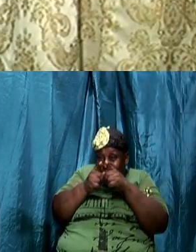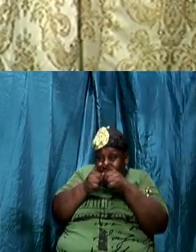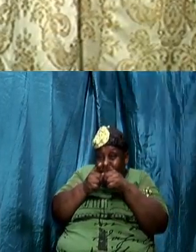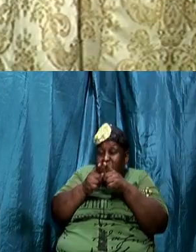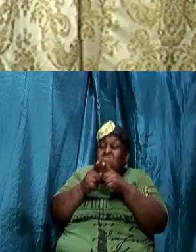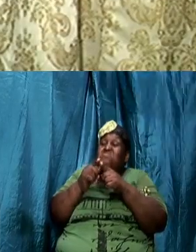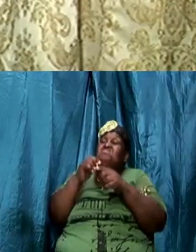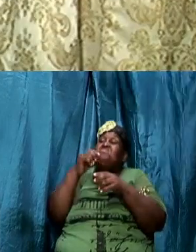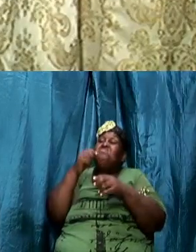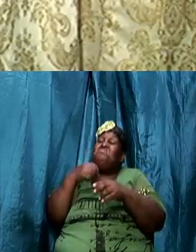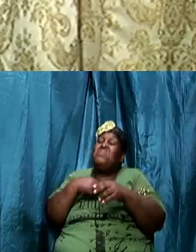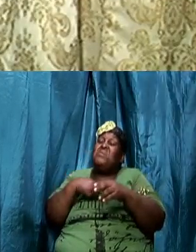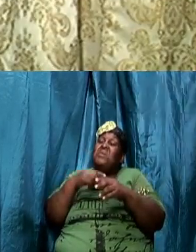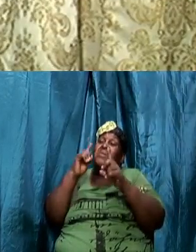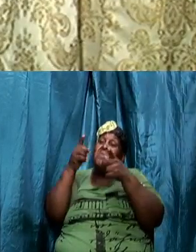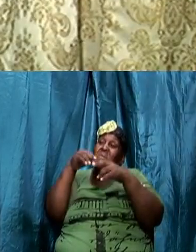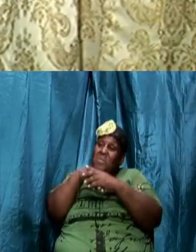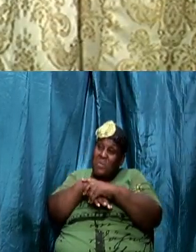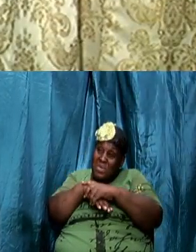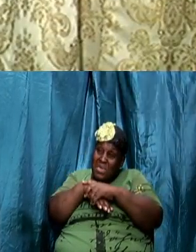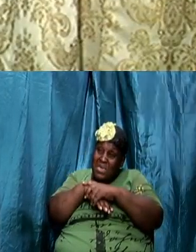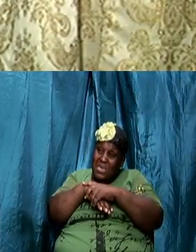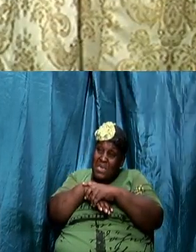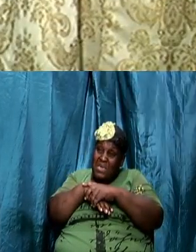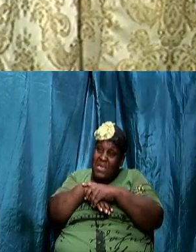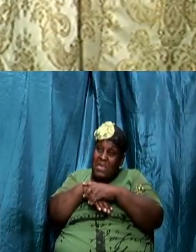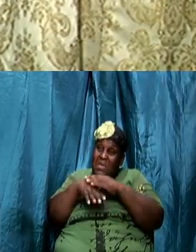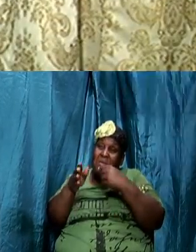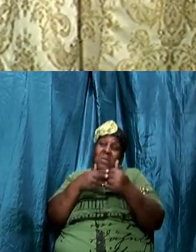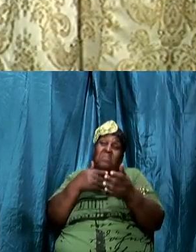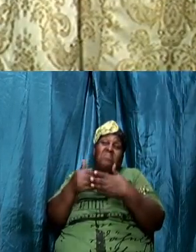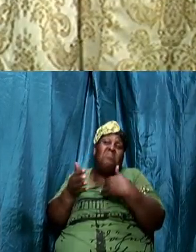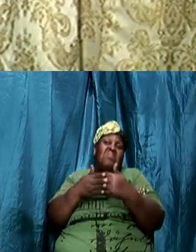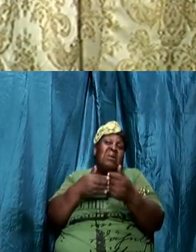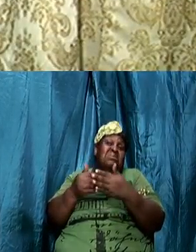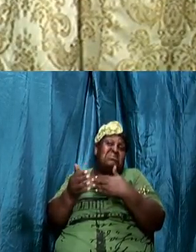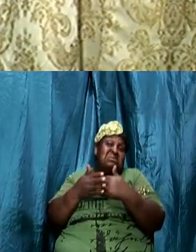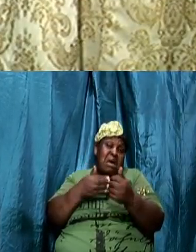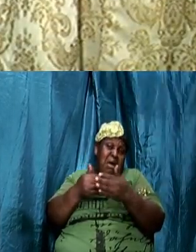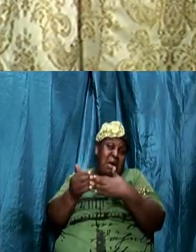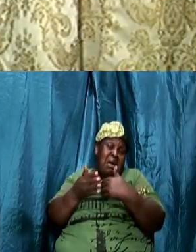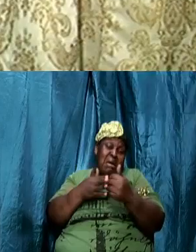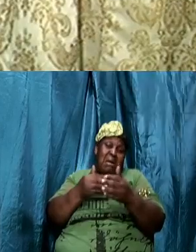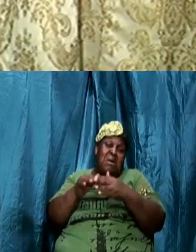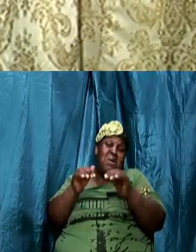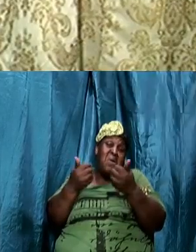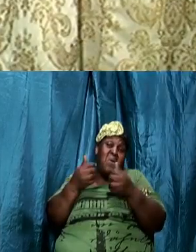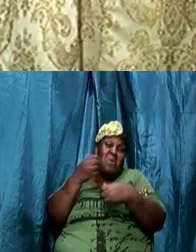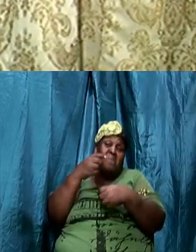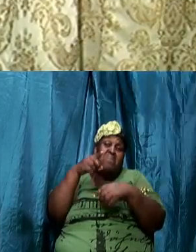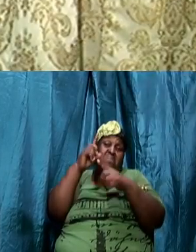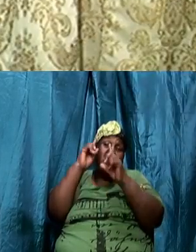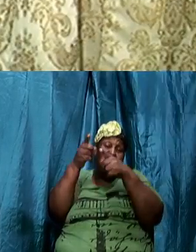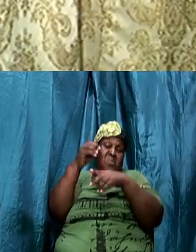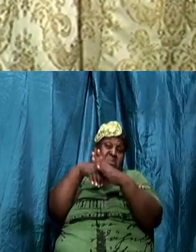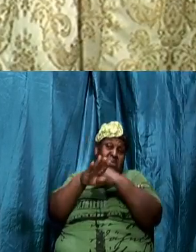ever find myself in there, I don't matter, it don't matter to me where I end up, I'm going to go, oh, no, I'm going to make it squeeze through the pearly gate.